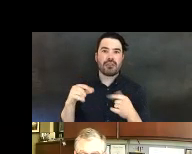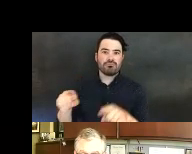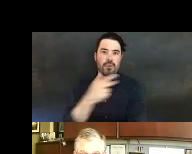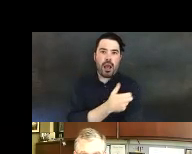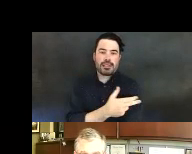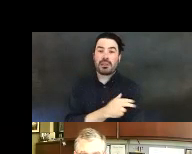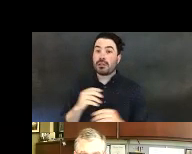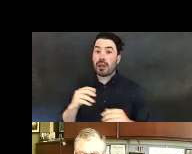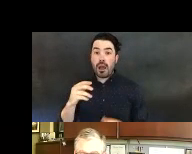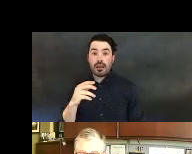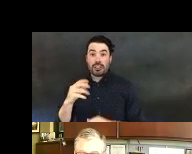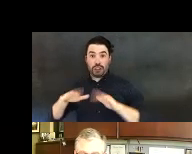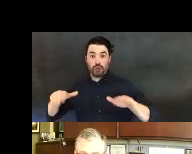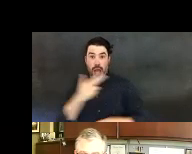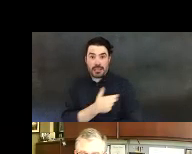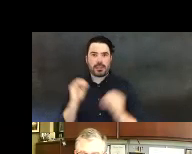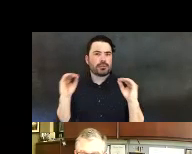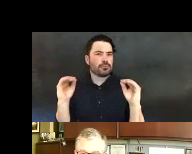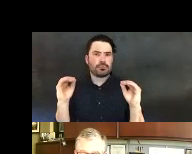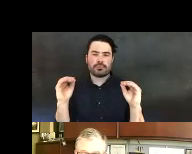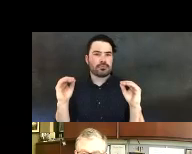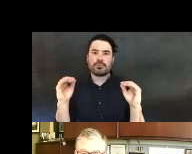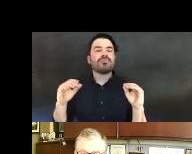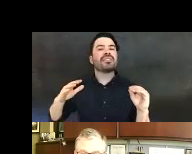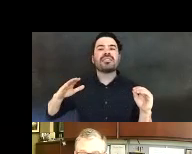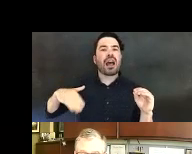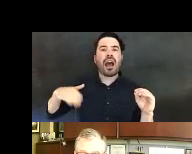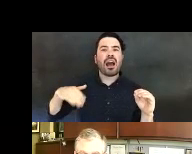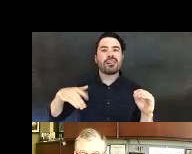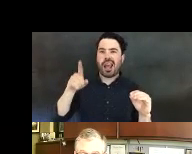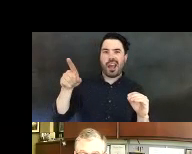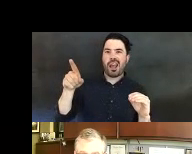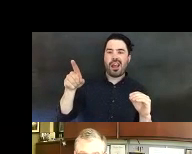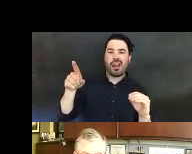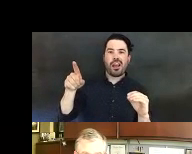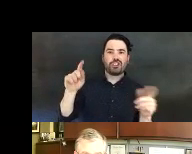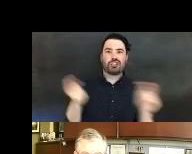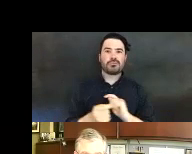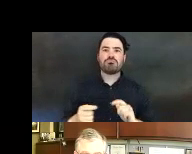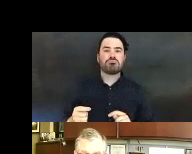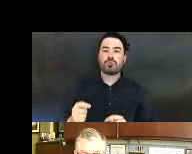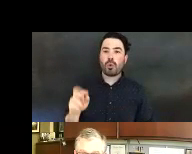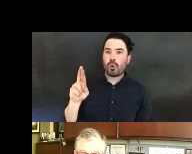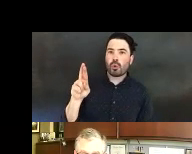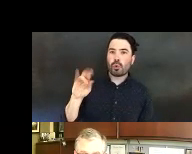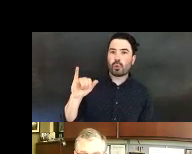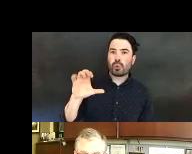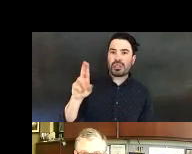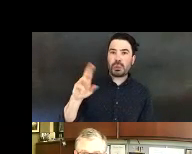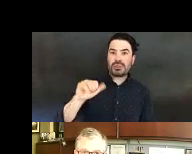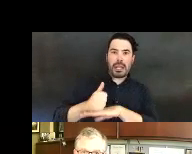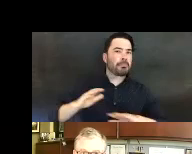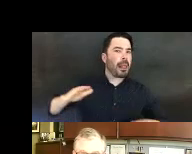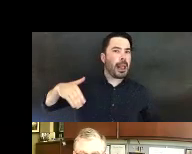hospital, so we're not near ready to have to implement that RICU activation again. We have ongoing work